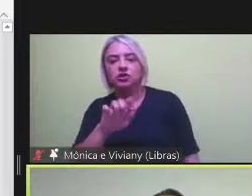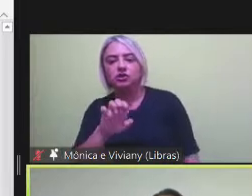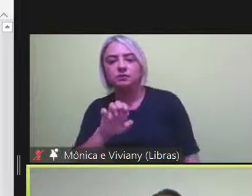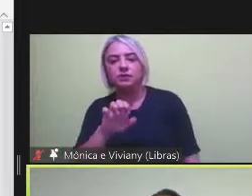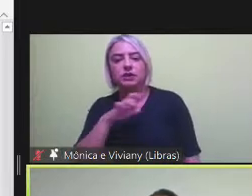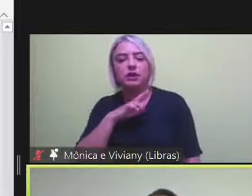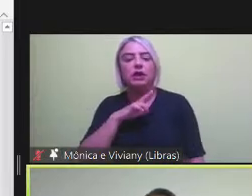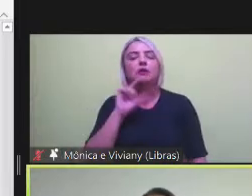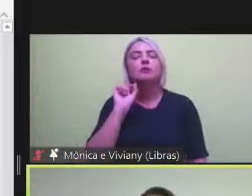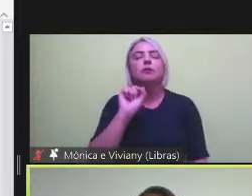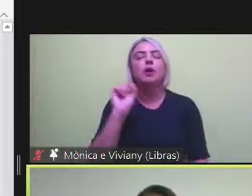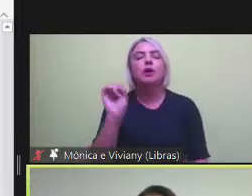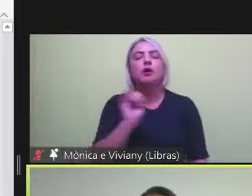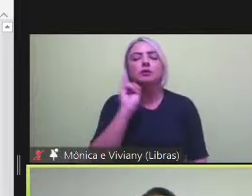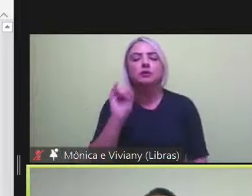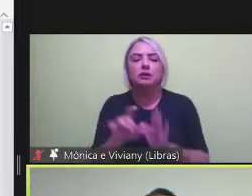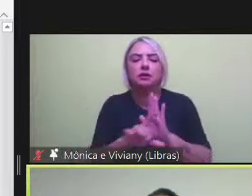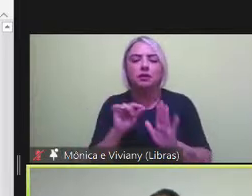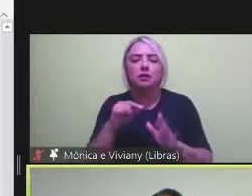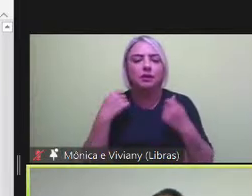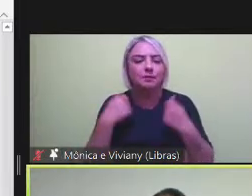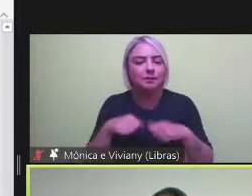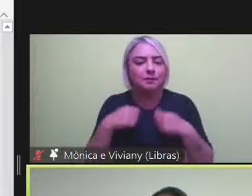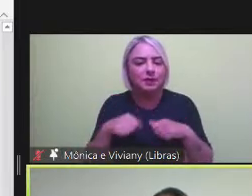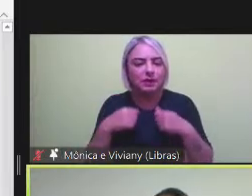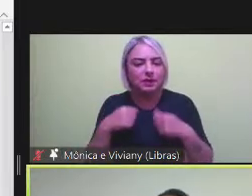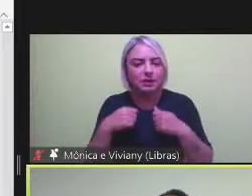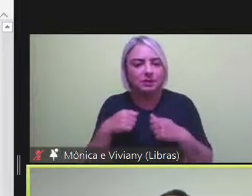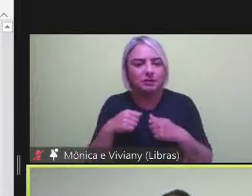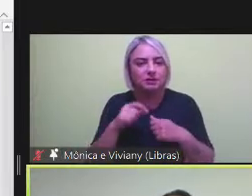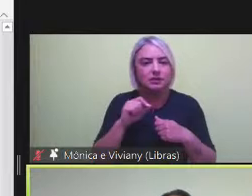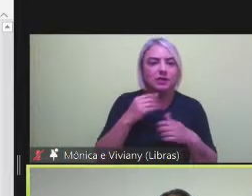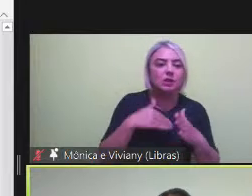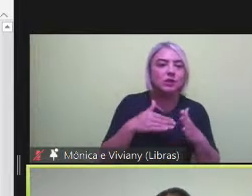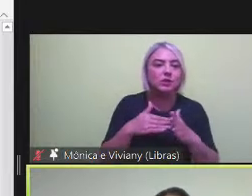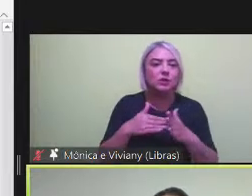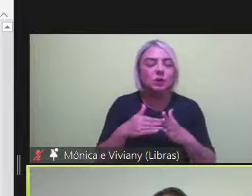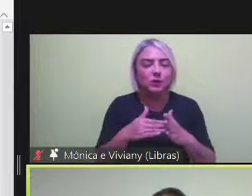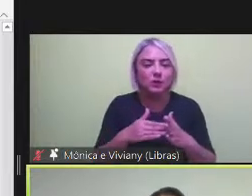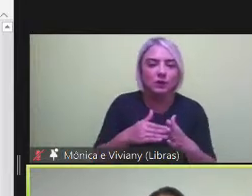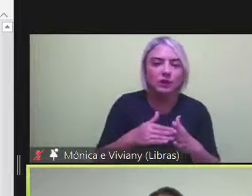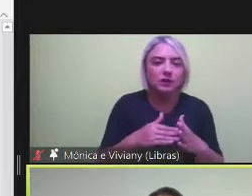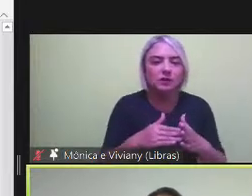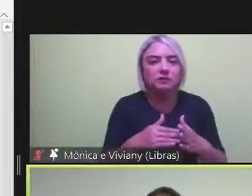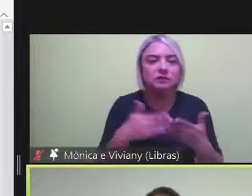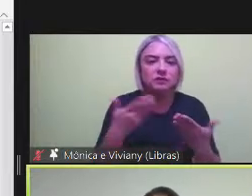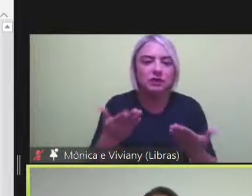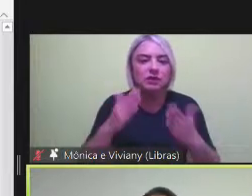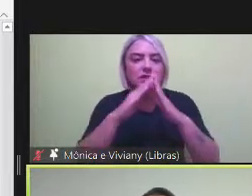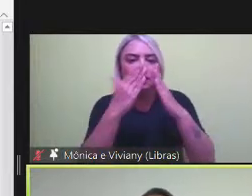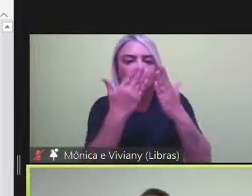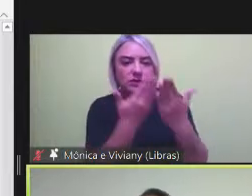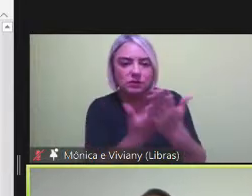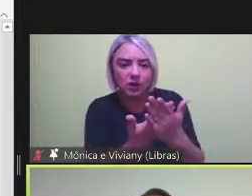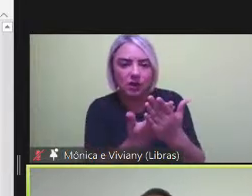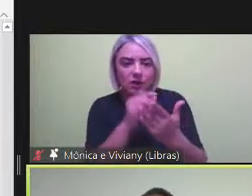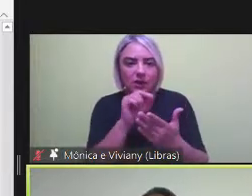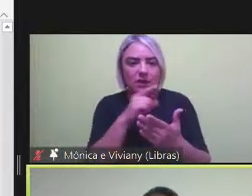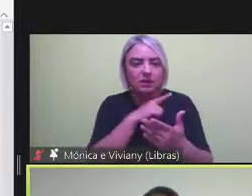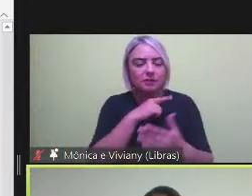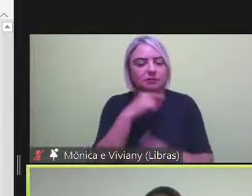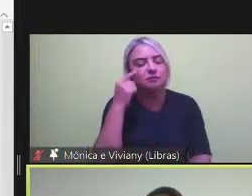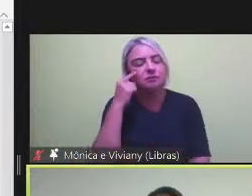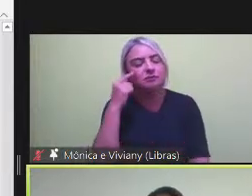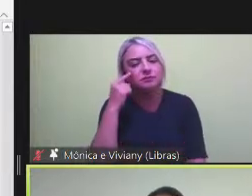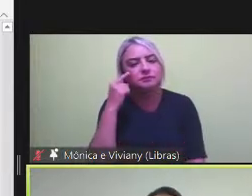it's important for us to talk about it because we need to make everybody that everybody